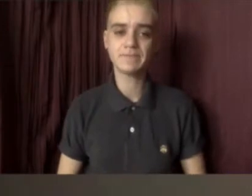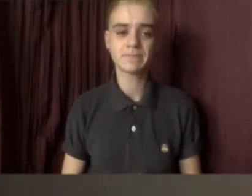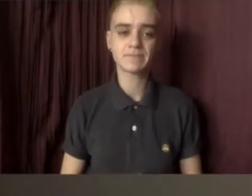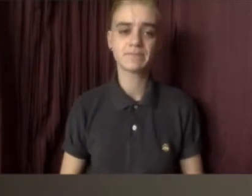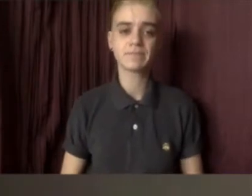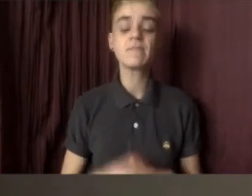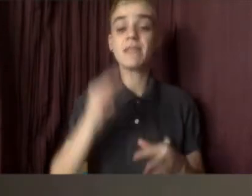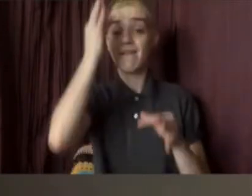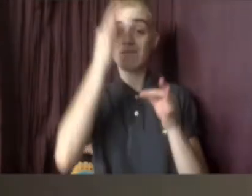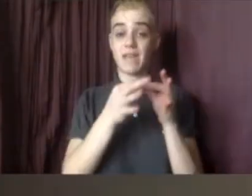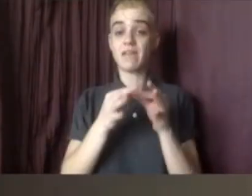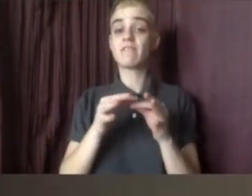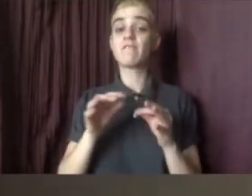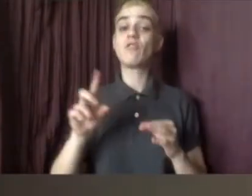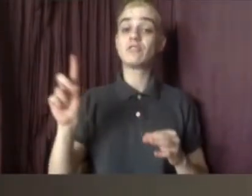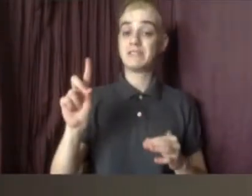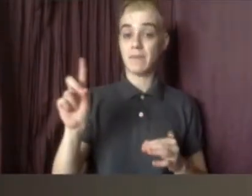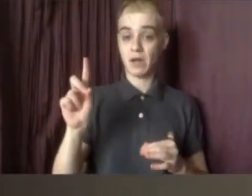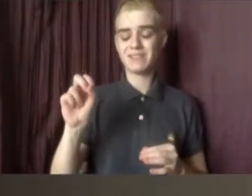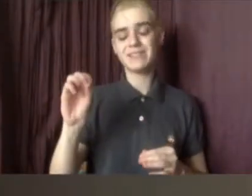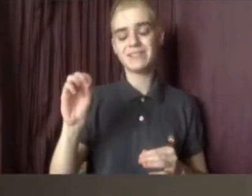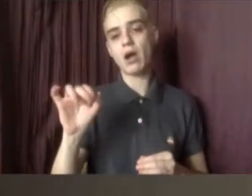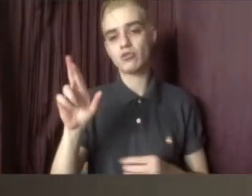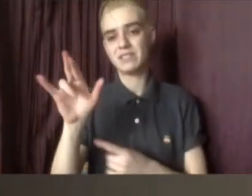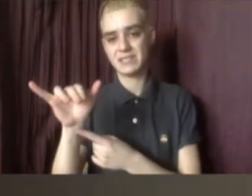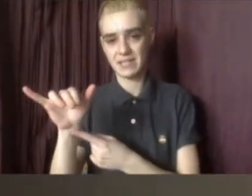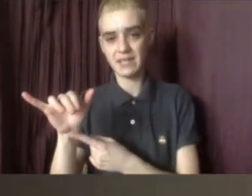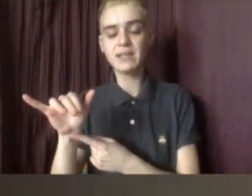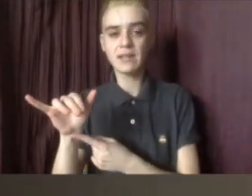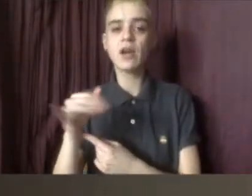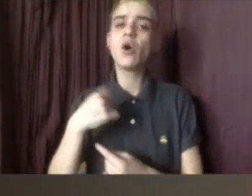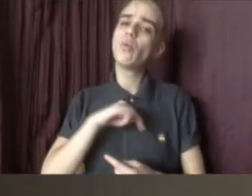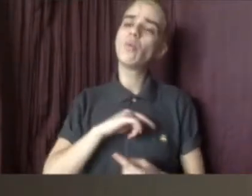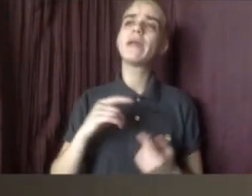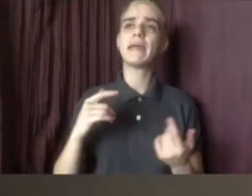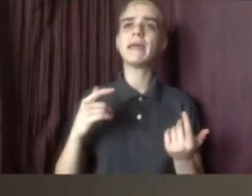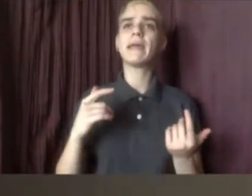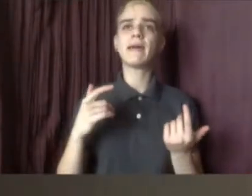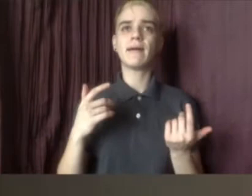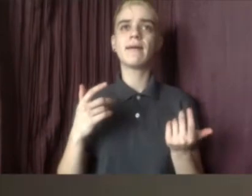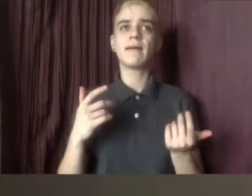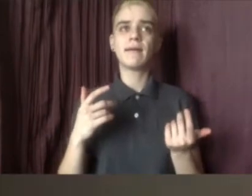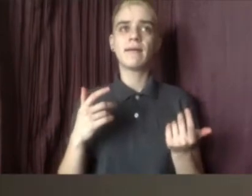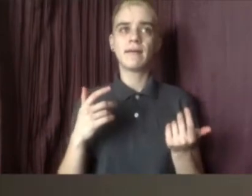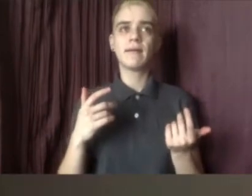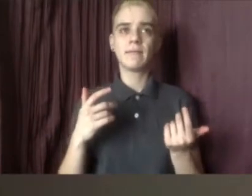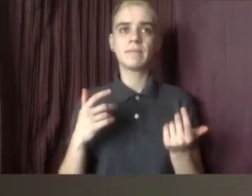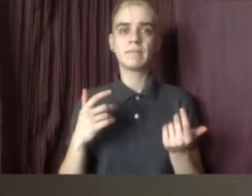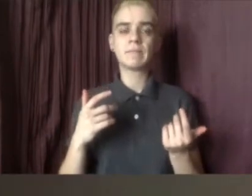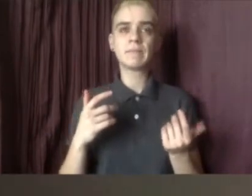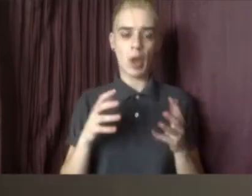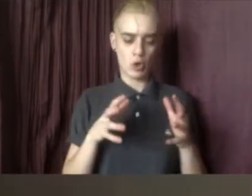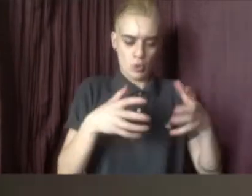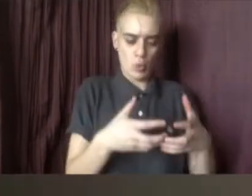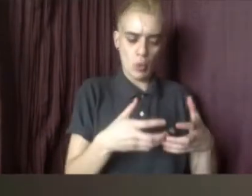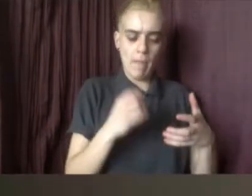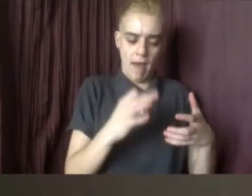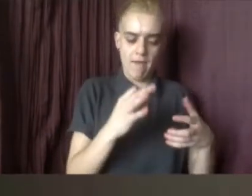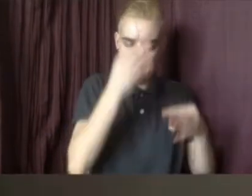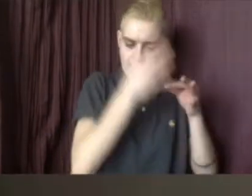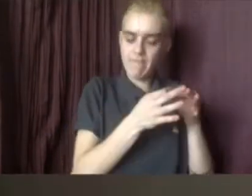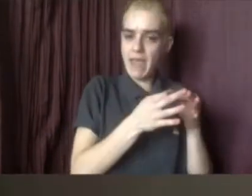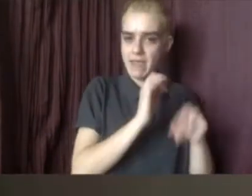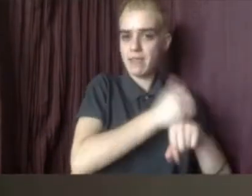people of faith and organizations with faith-based missions to engage on issues of democracy, particularly